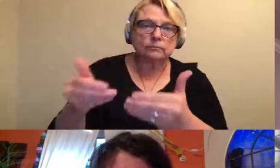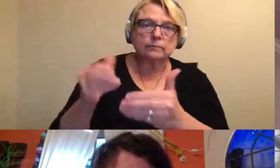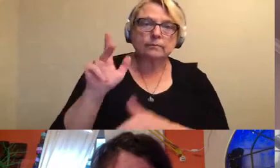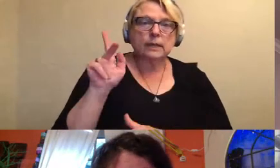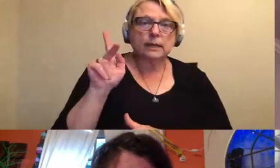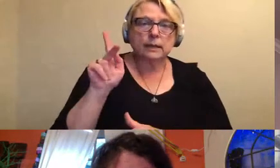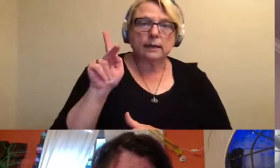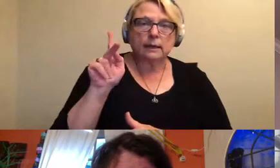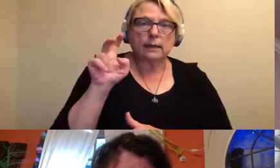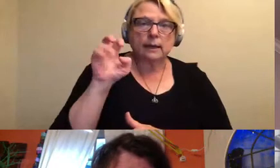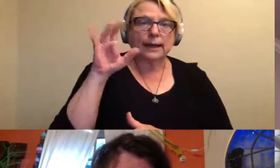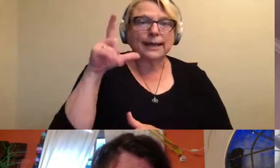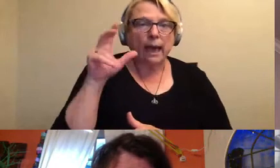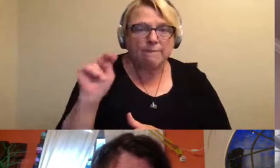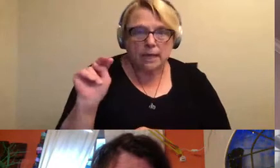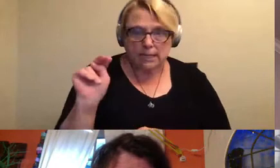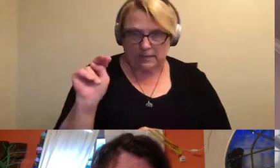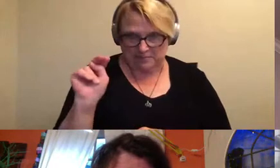Thank you.